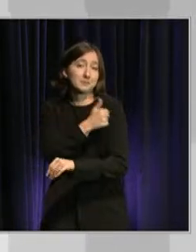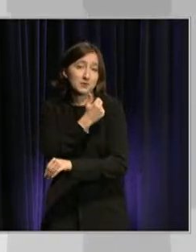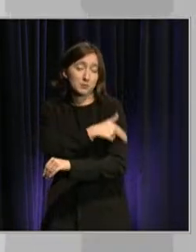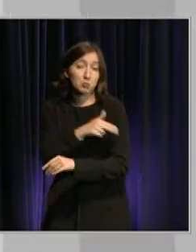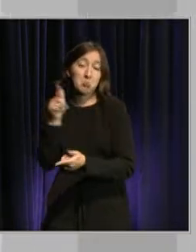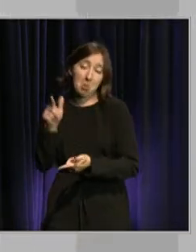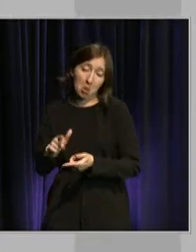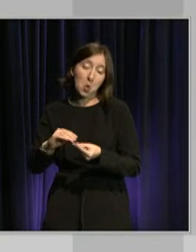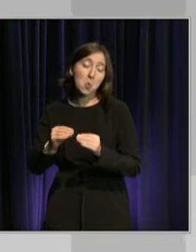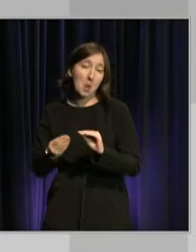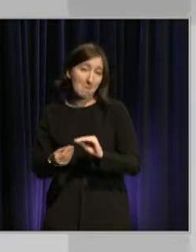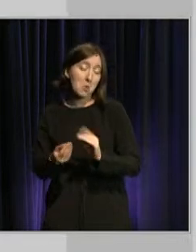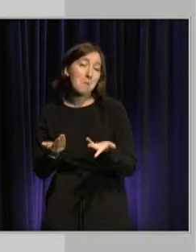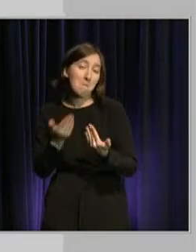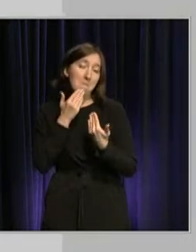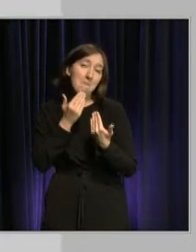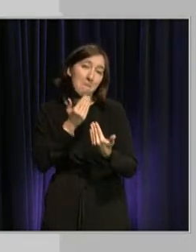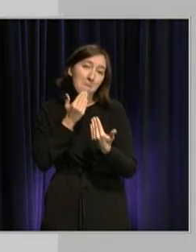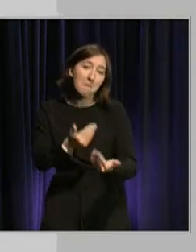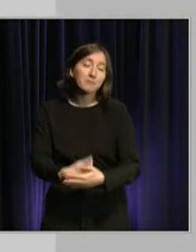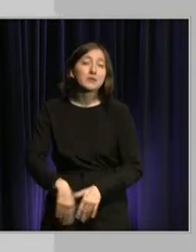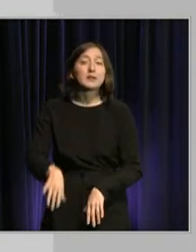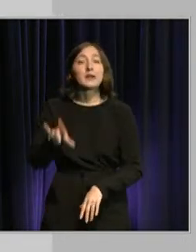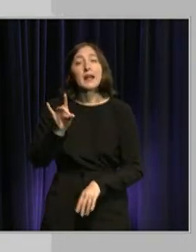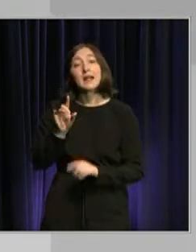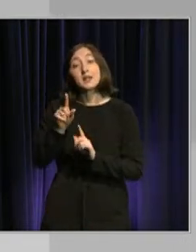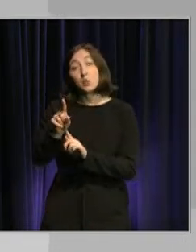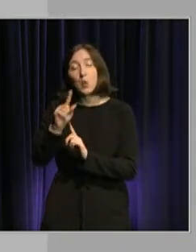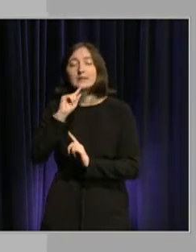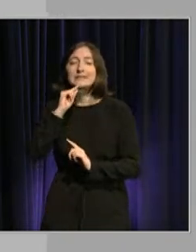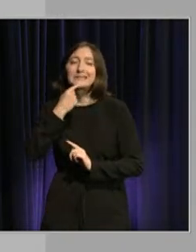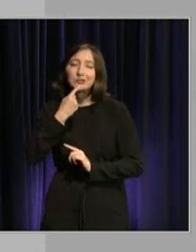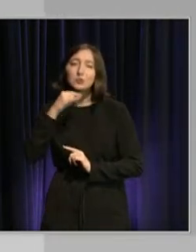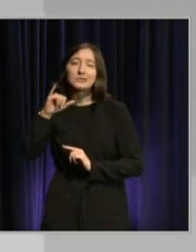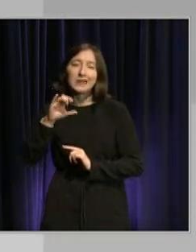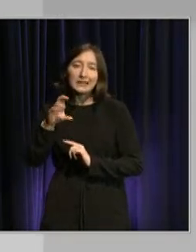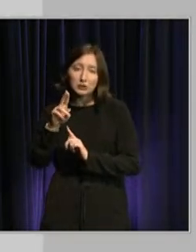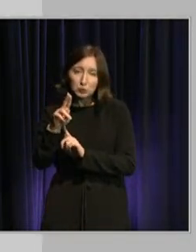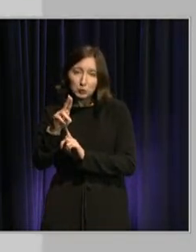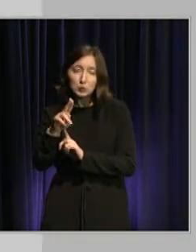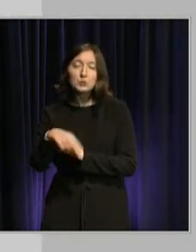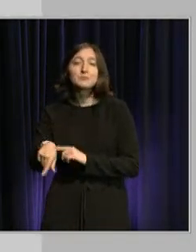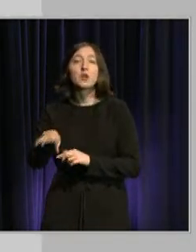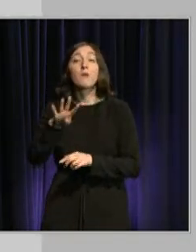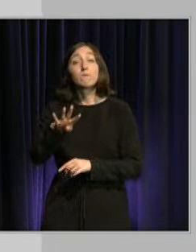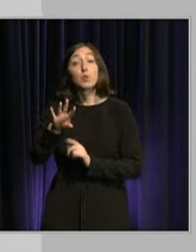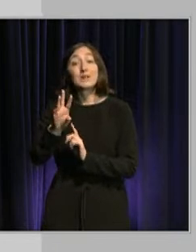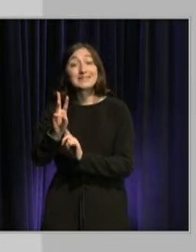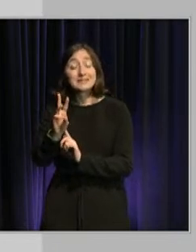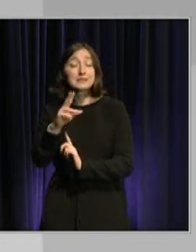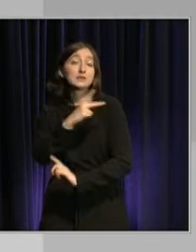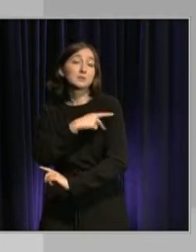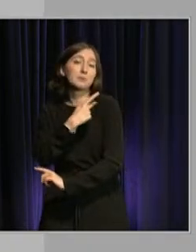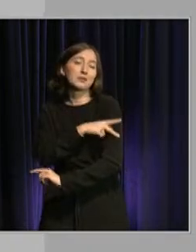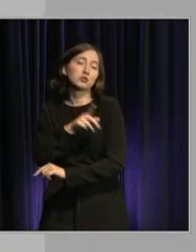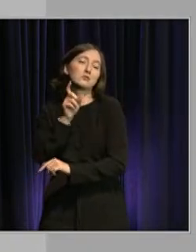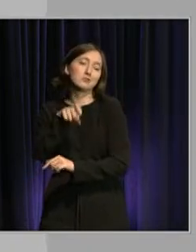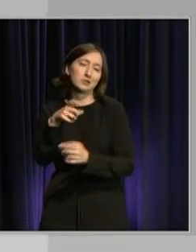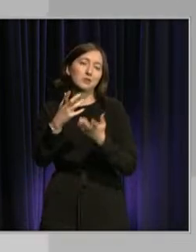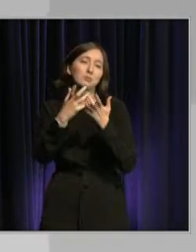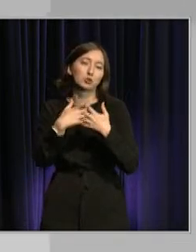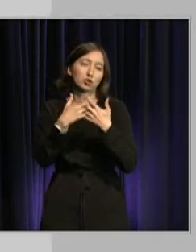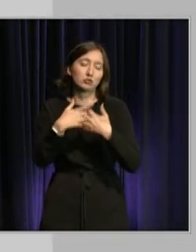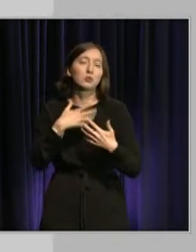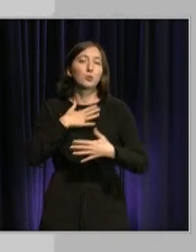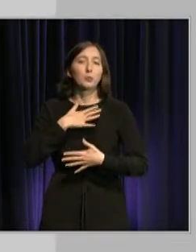low number that we're thankful to see. 81 patients in the ICU and 46 patients this evening are on ventilators. Now, let's